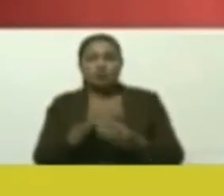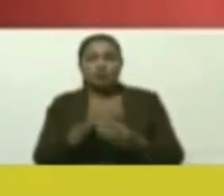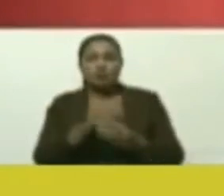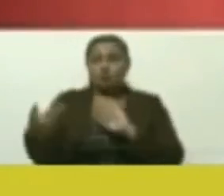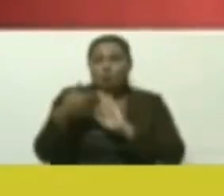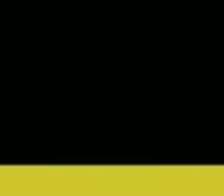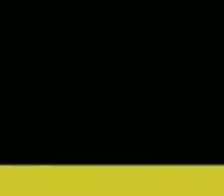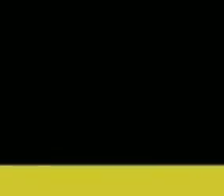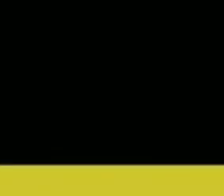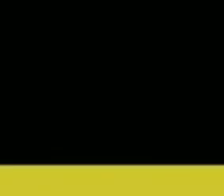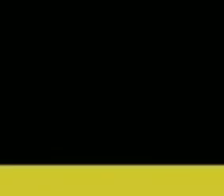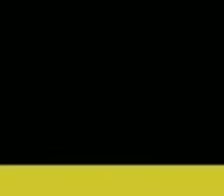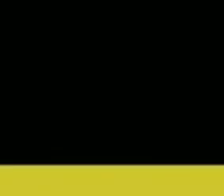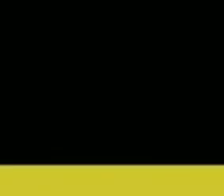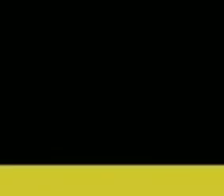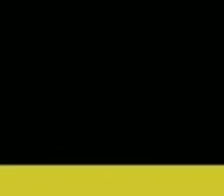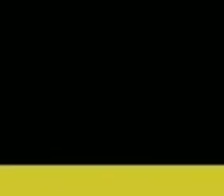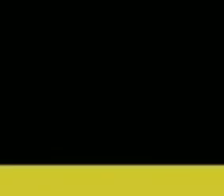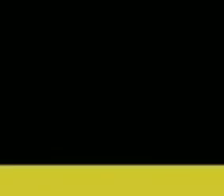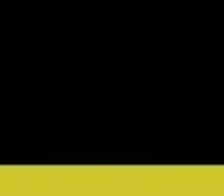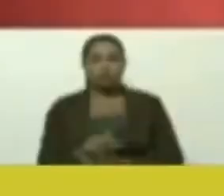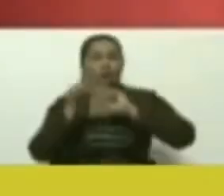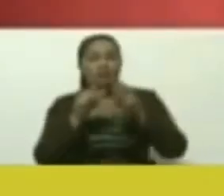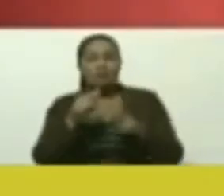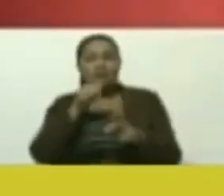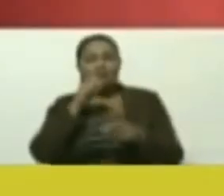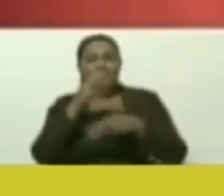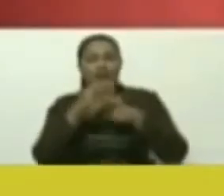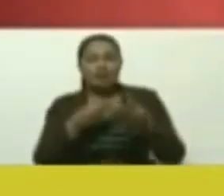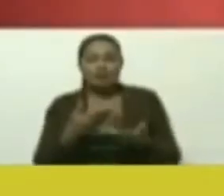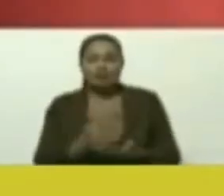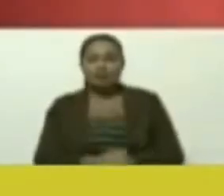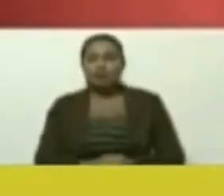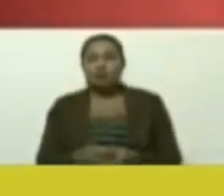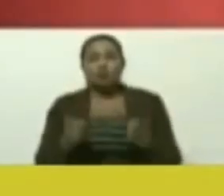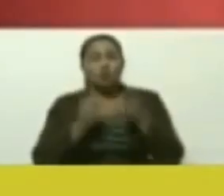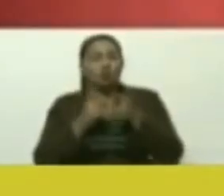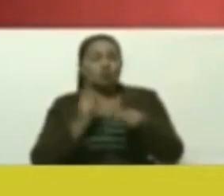doing the same thing. And against who? We have to ask this